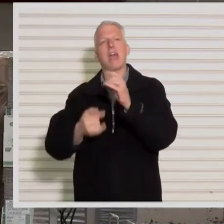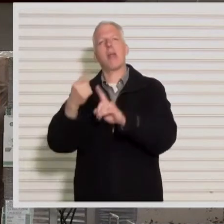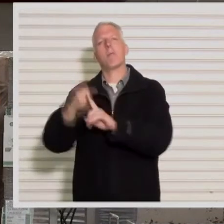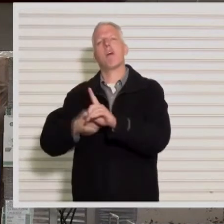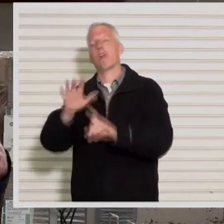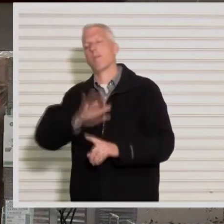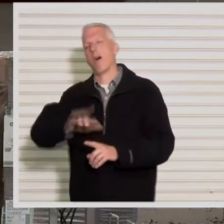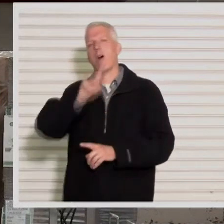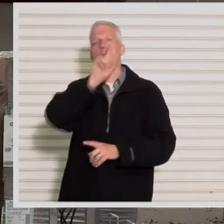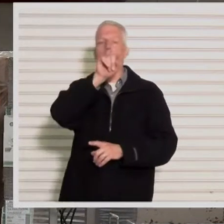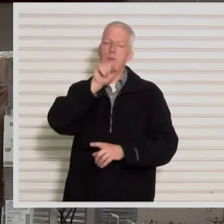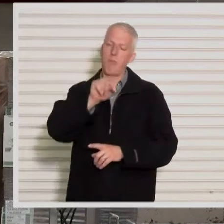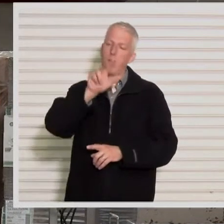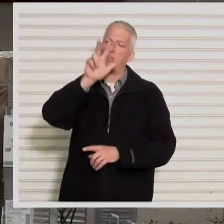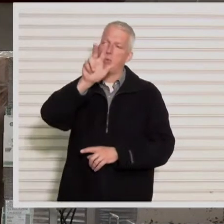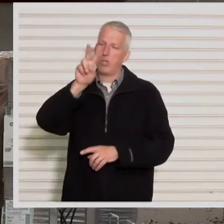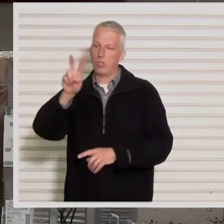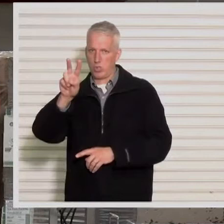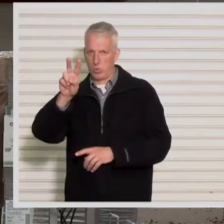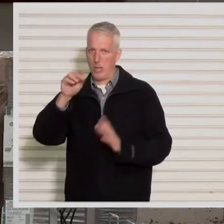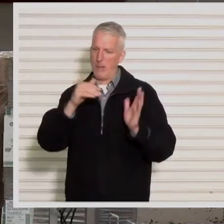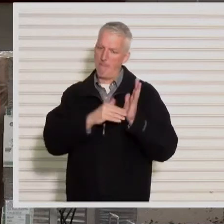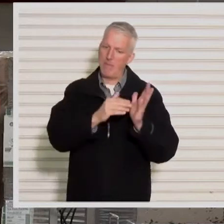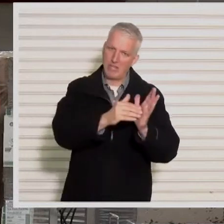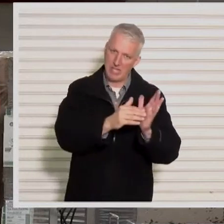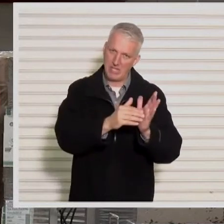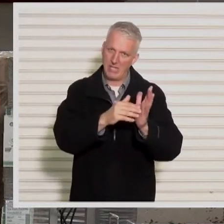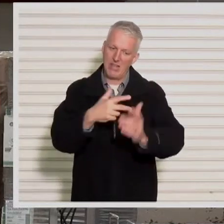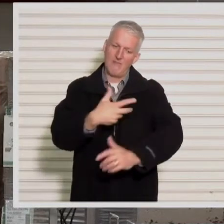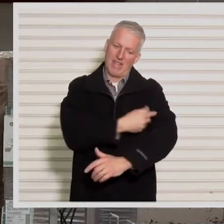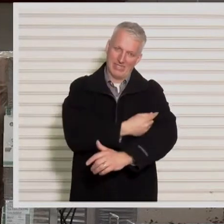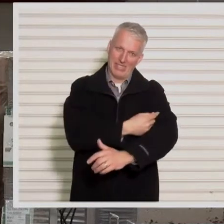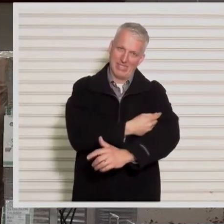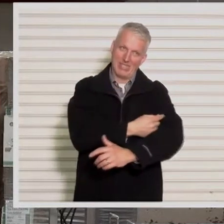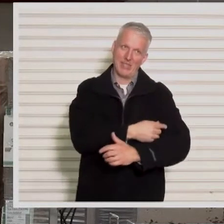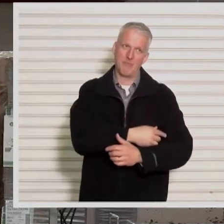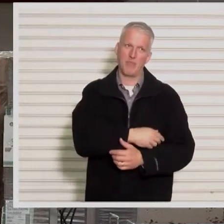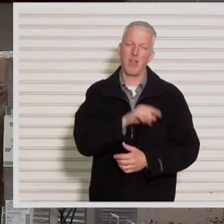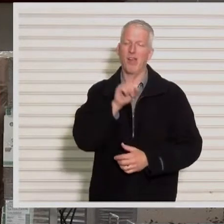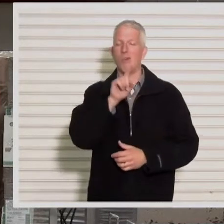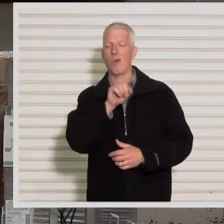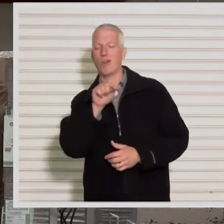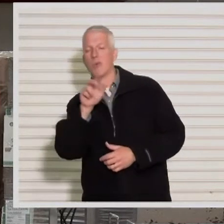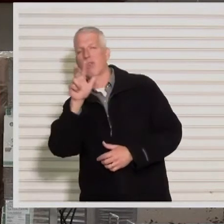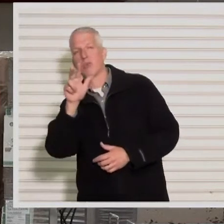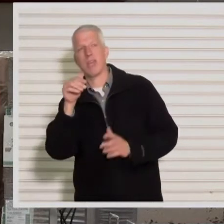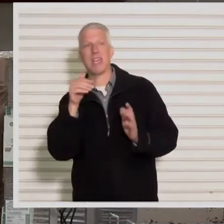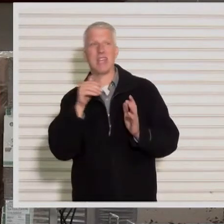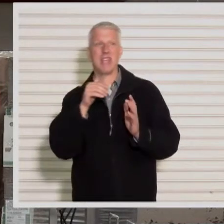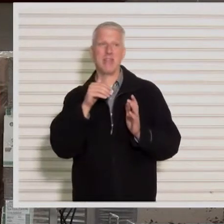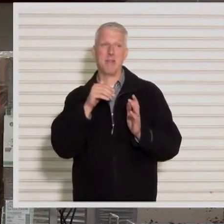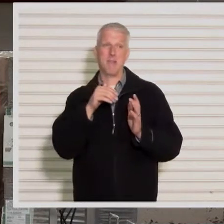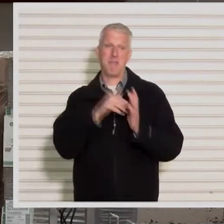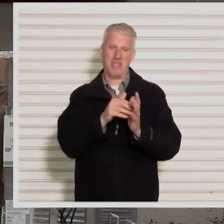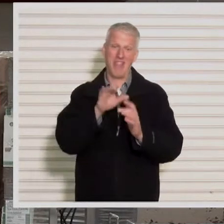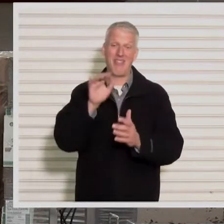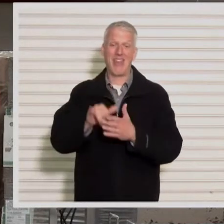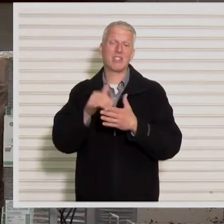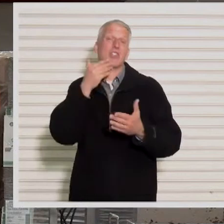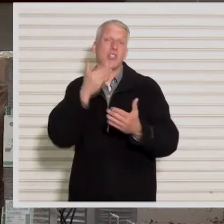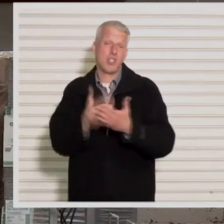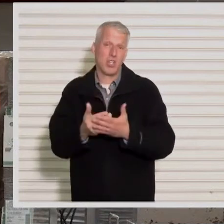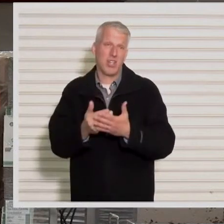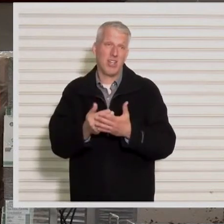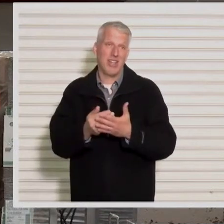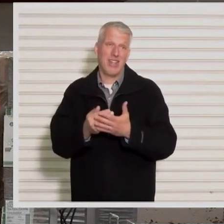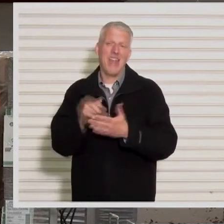about 1.32 million doses of vaccines. 1.3 million. That's good.